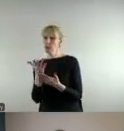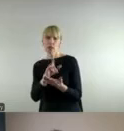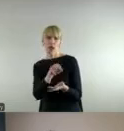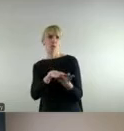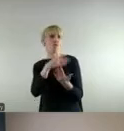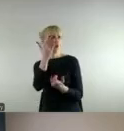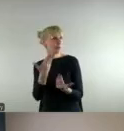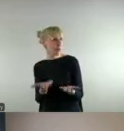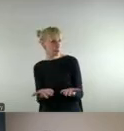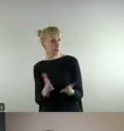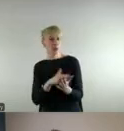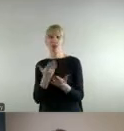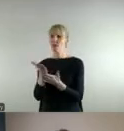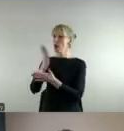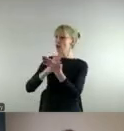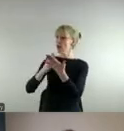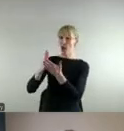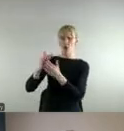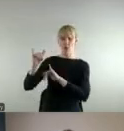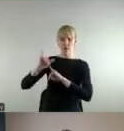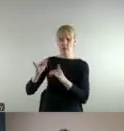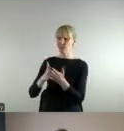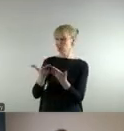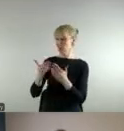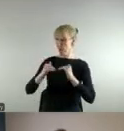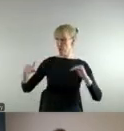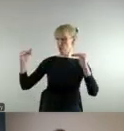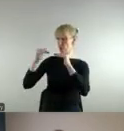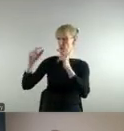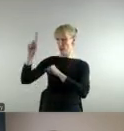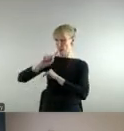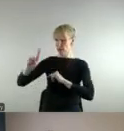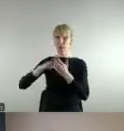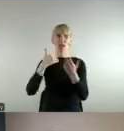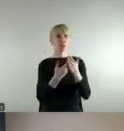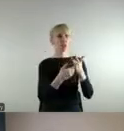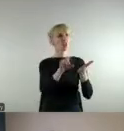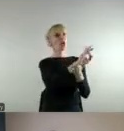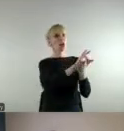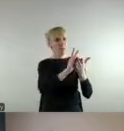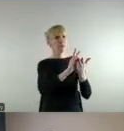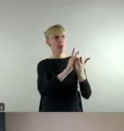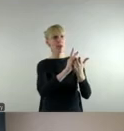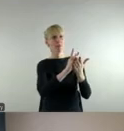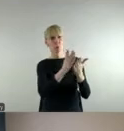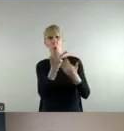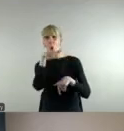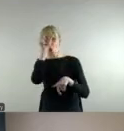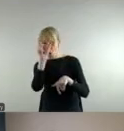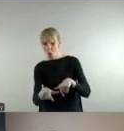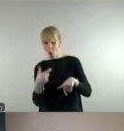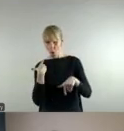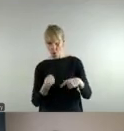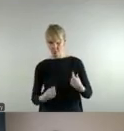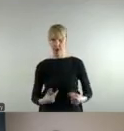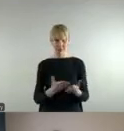the national authorities. And the municipality is closest to the citizens. And if the citizens